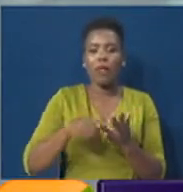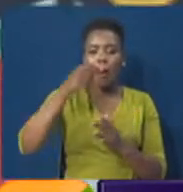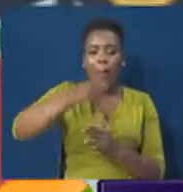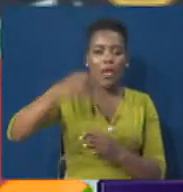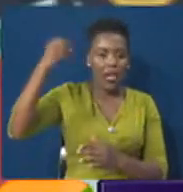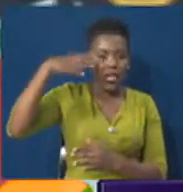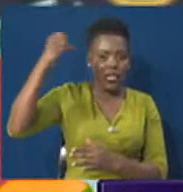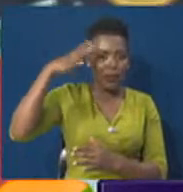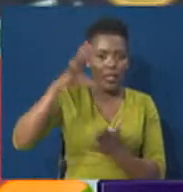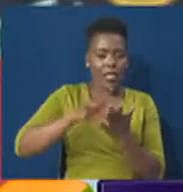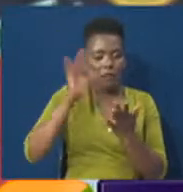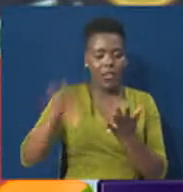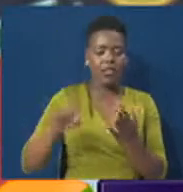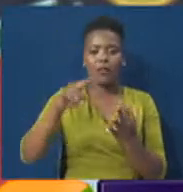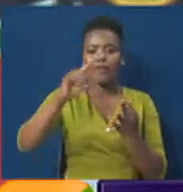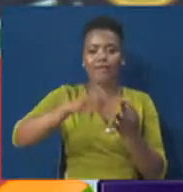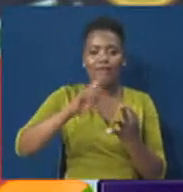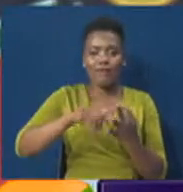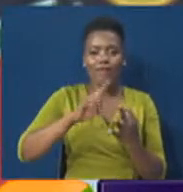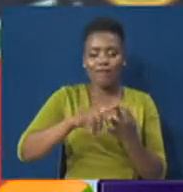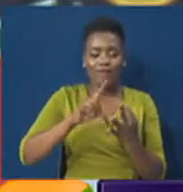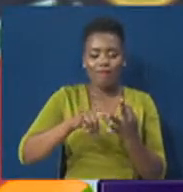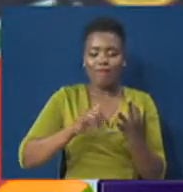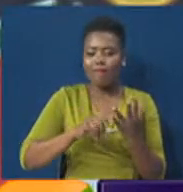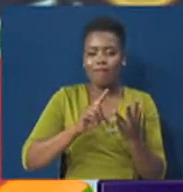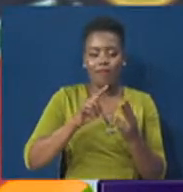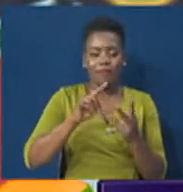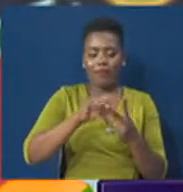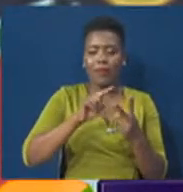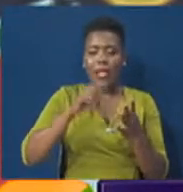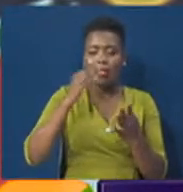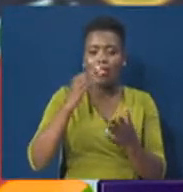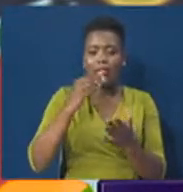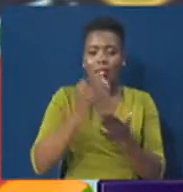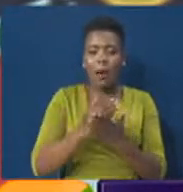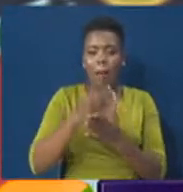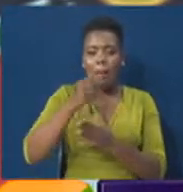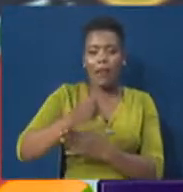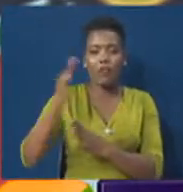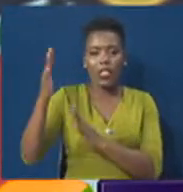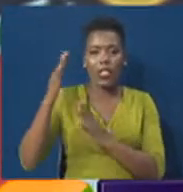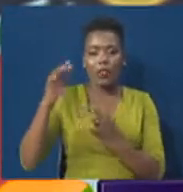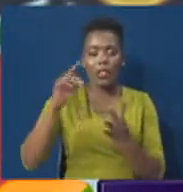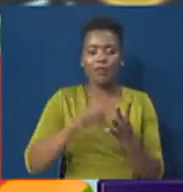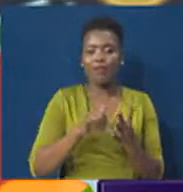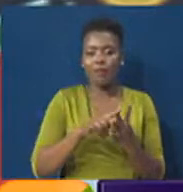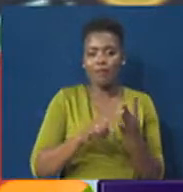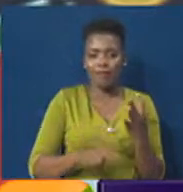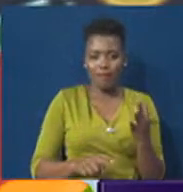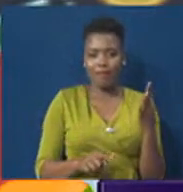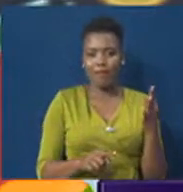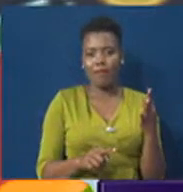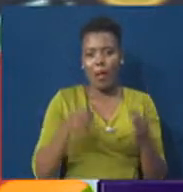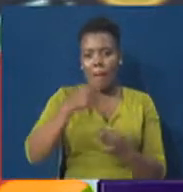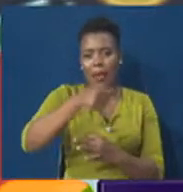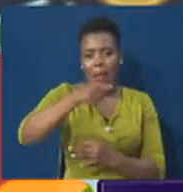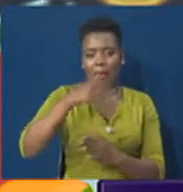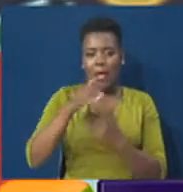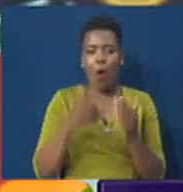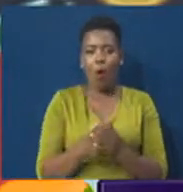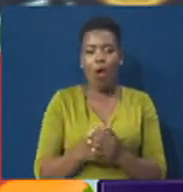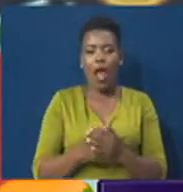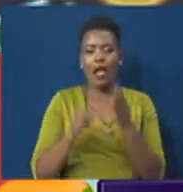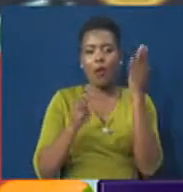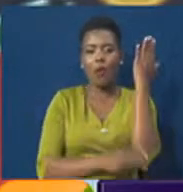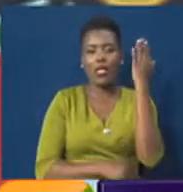electricity expensively. Some of them even pays for security because they are not assured of it. And worse still, they pay